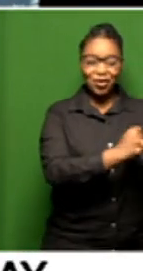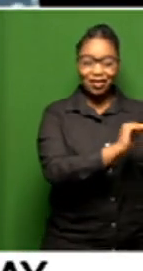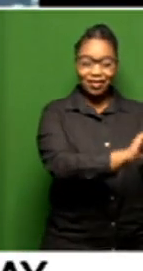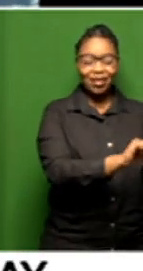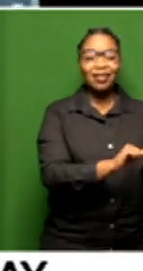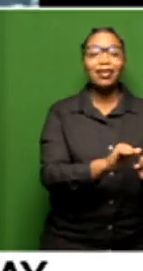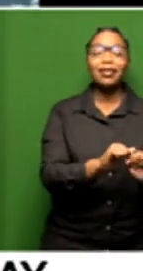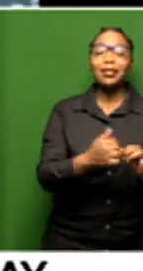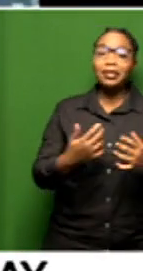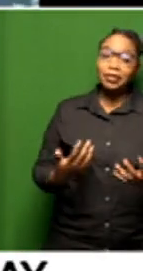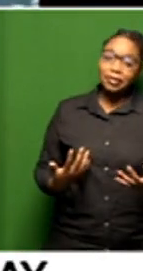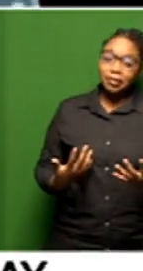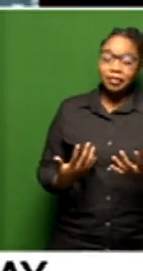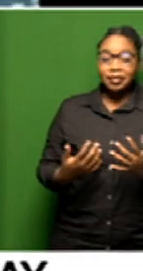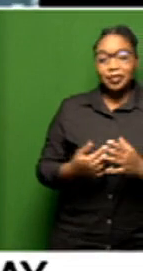And